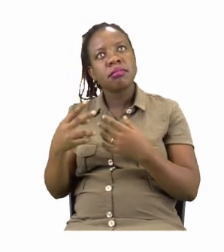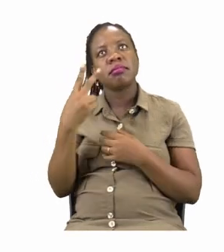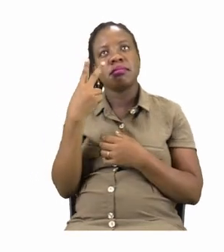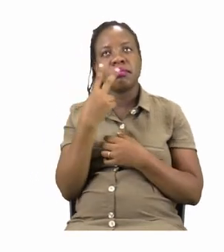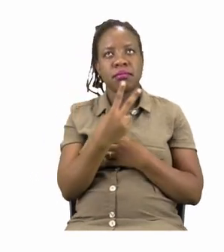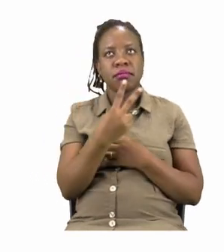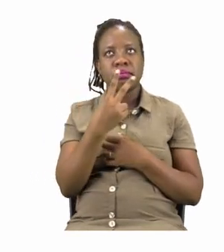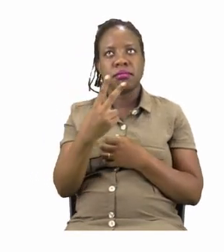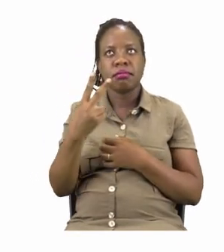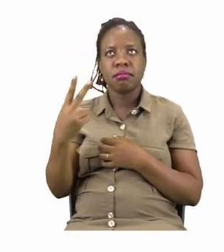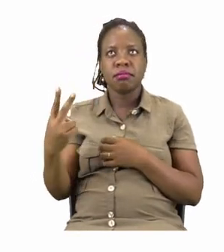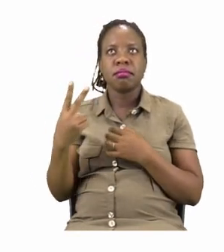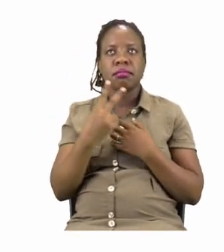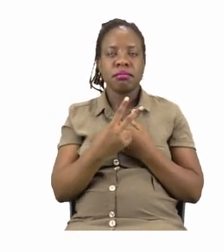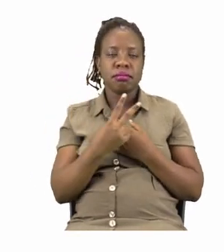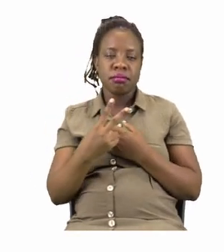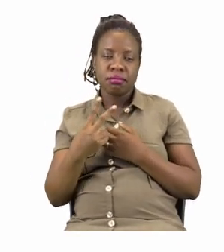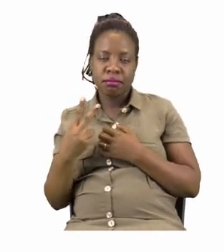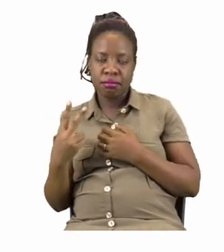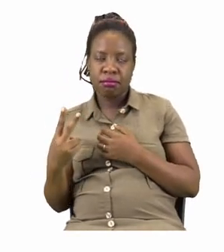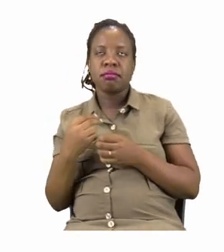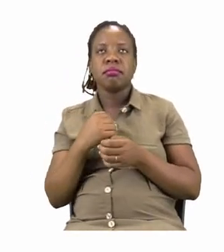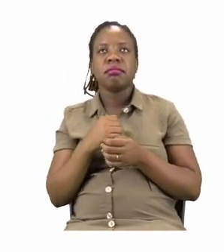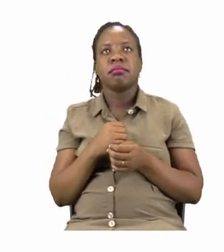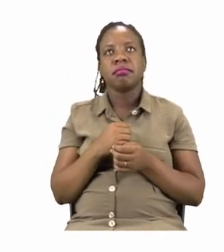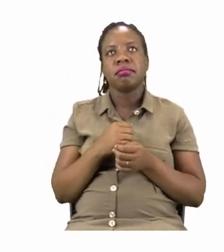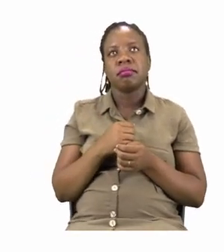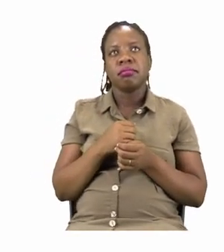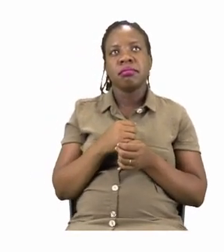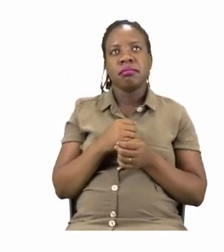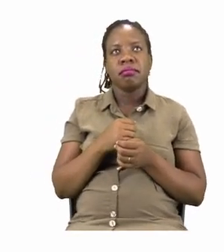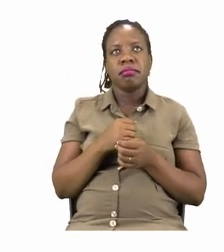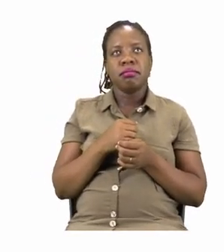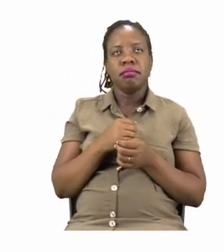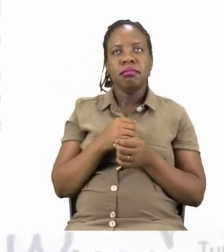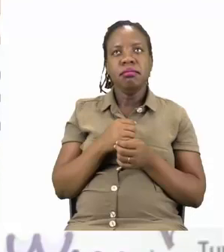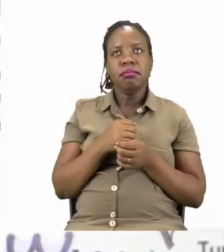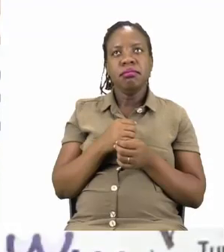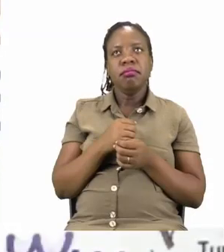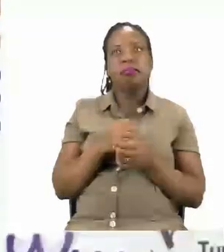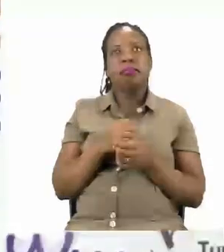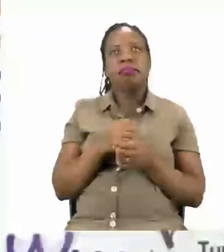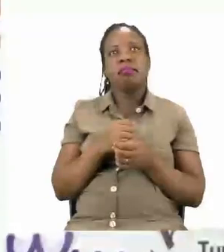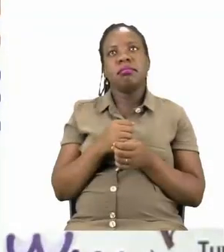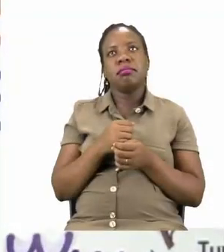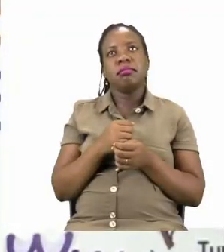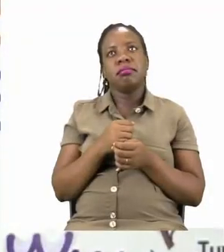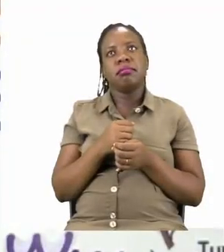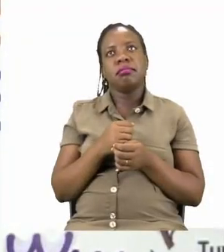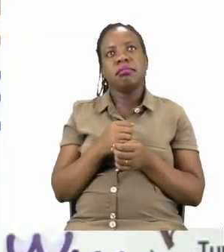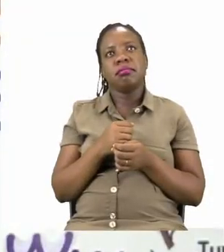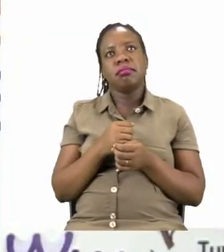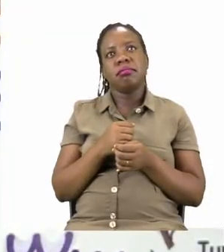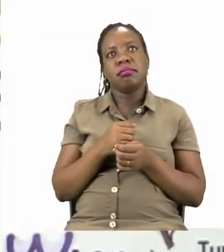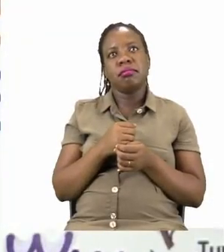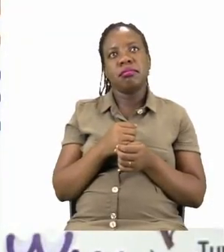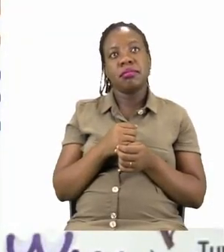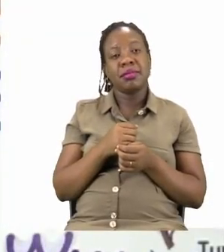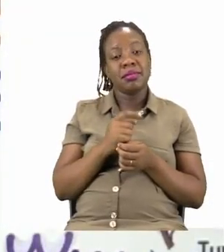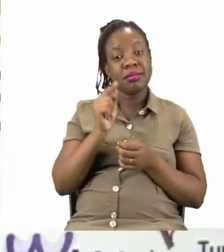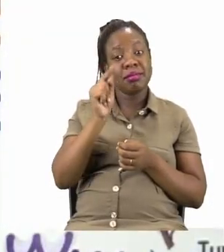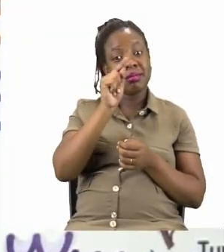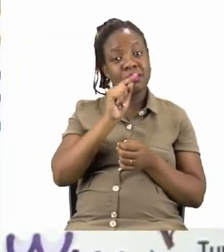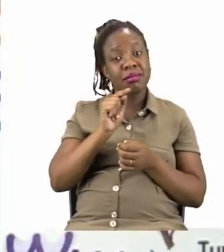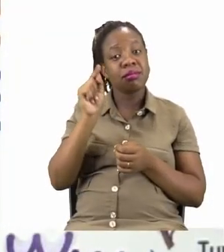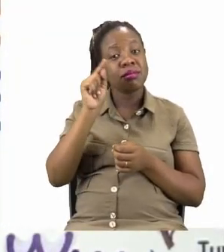2. Now let's go back to the example on the board. Here you will see we have 7